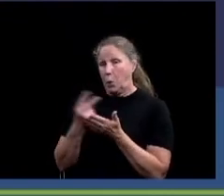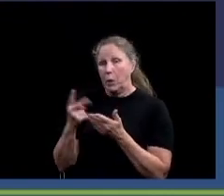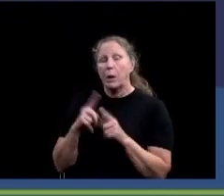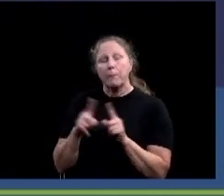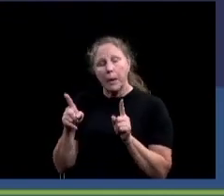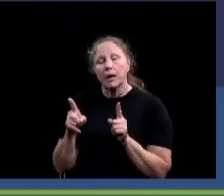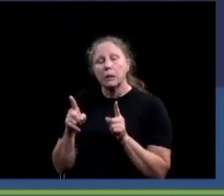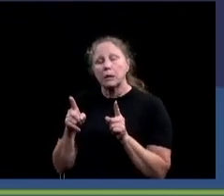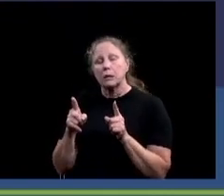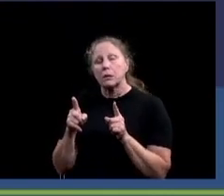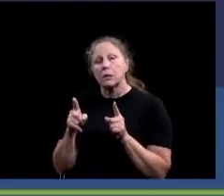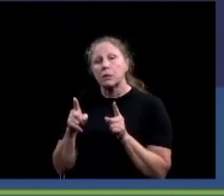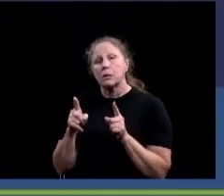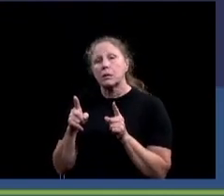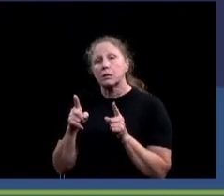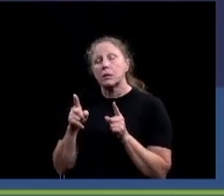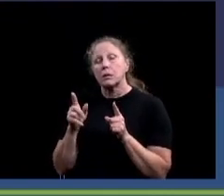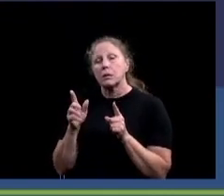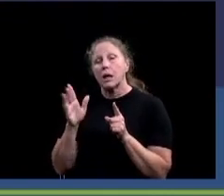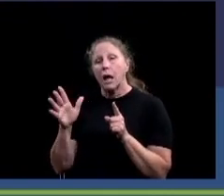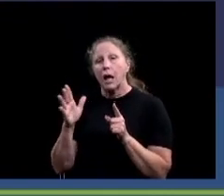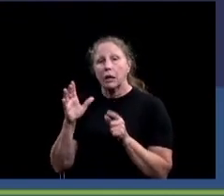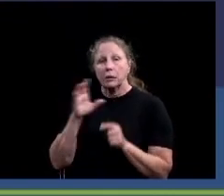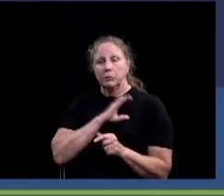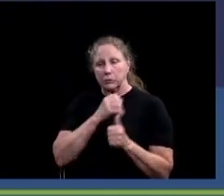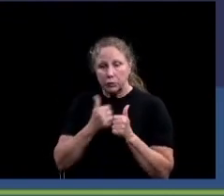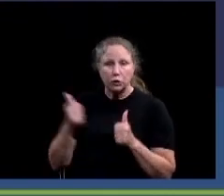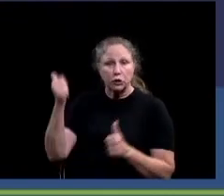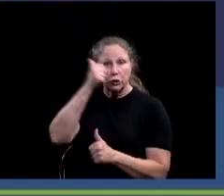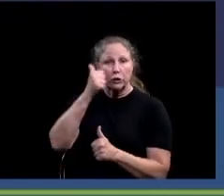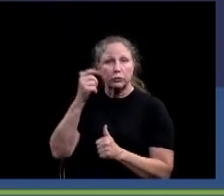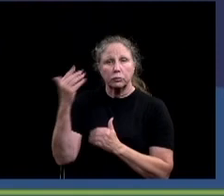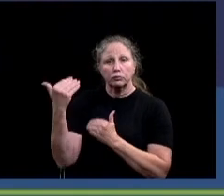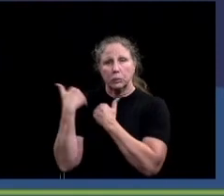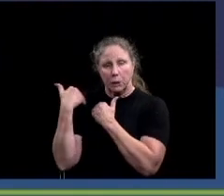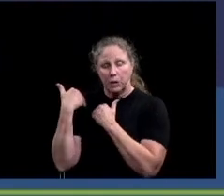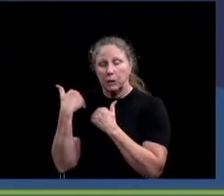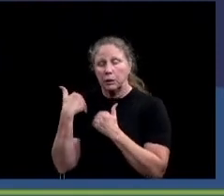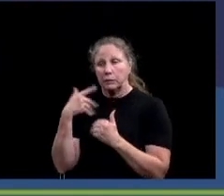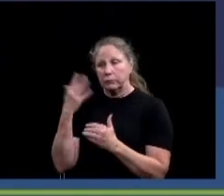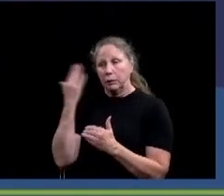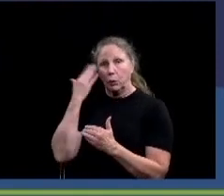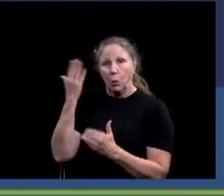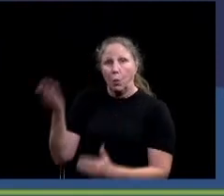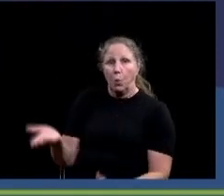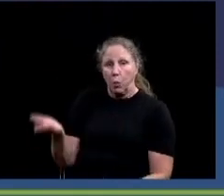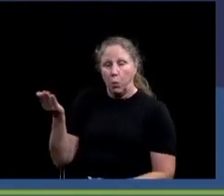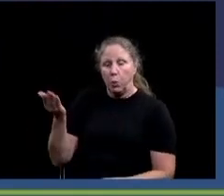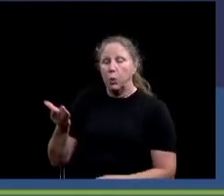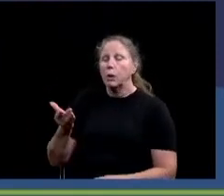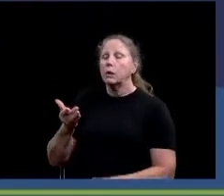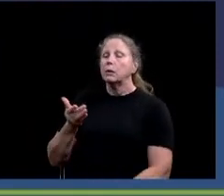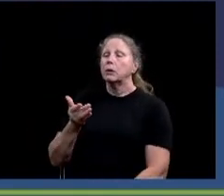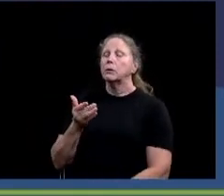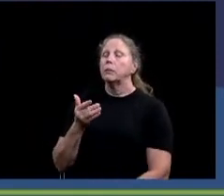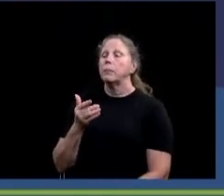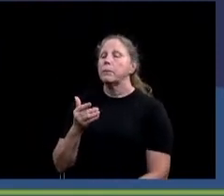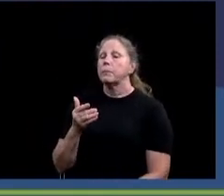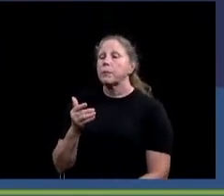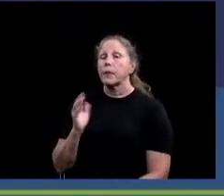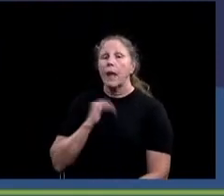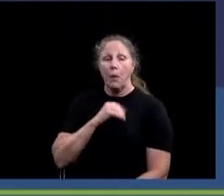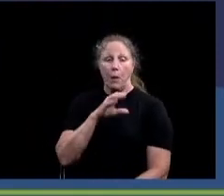chief, and just since I've known you. It's in our police force takes their cue from their leadership, and you